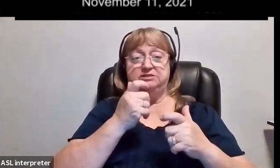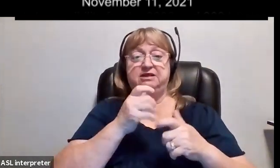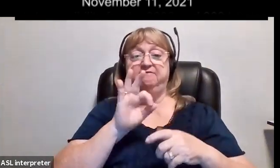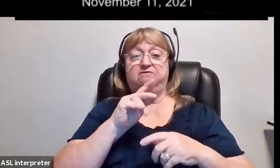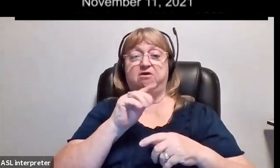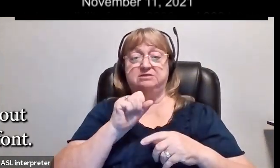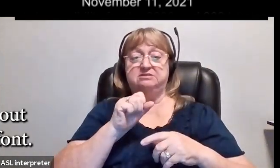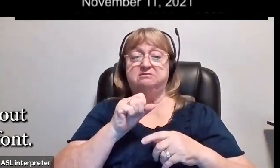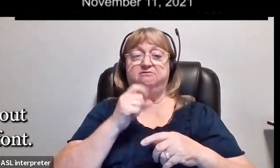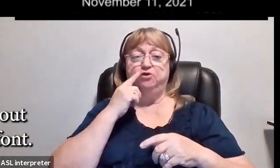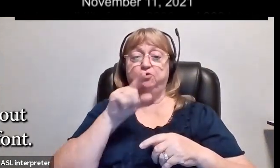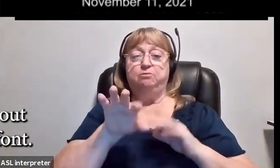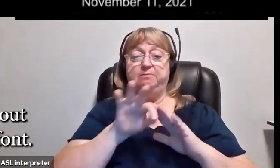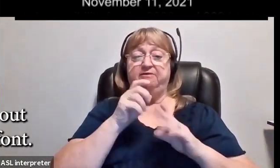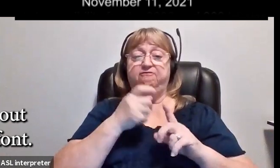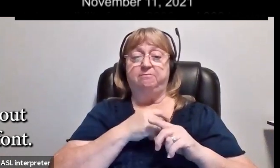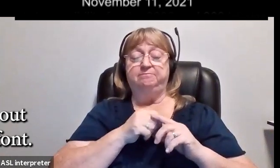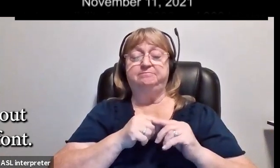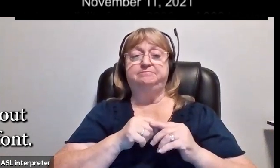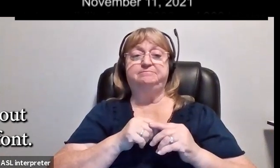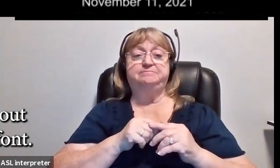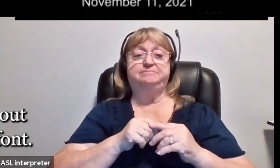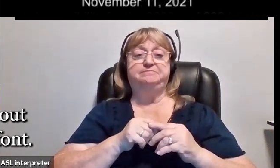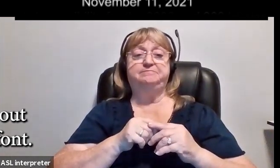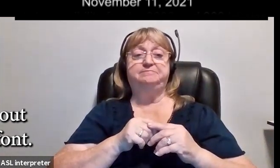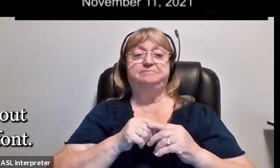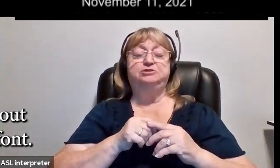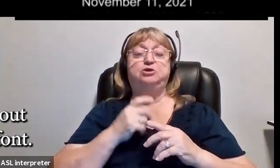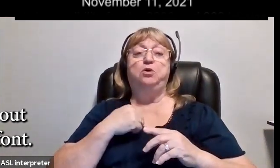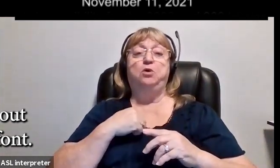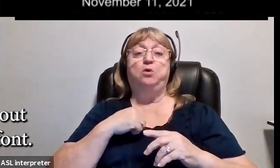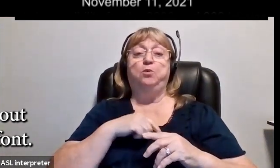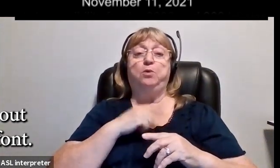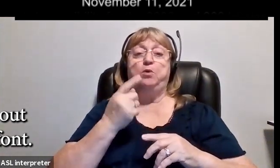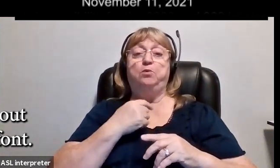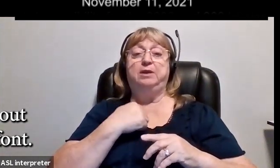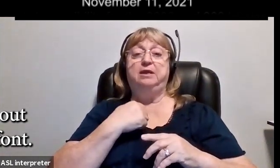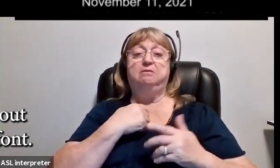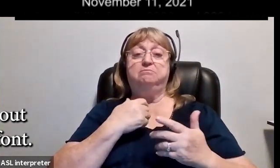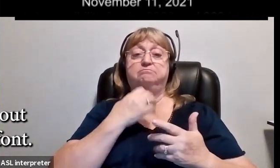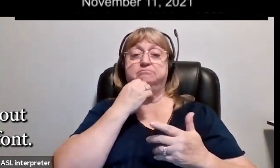for you to choose from. So the slide, so we're only caring about